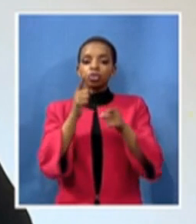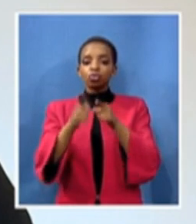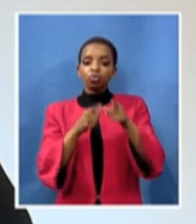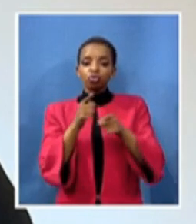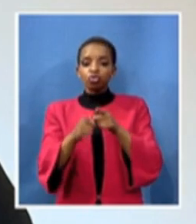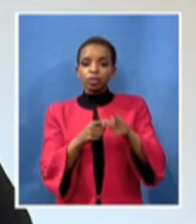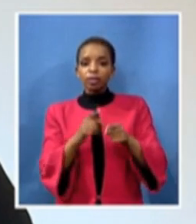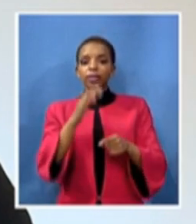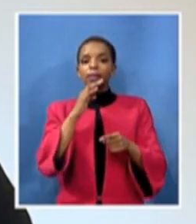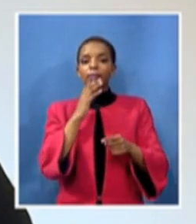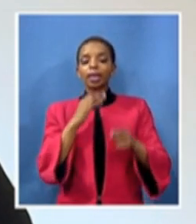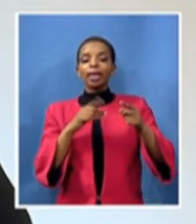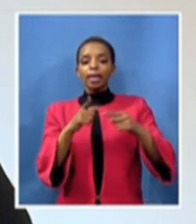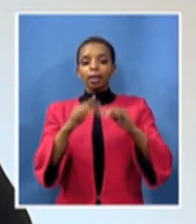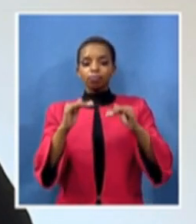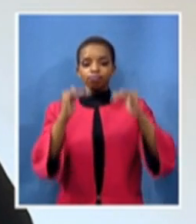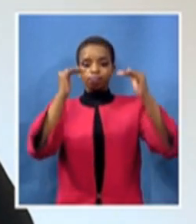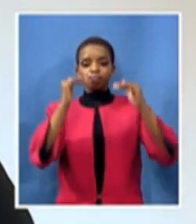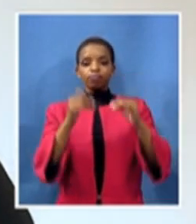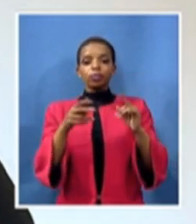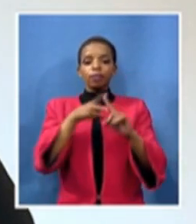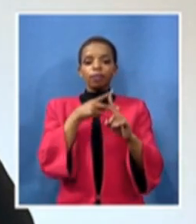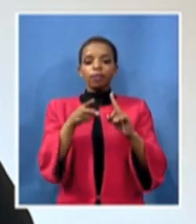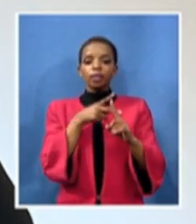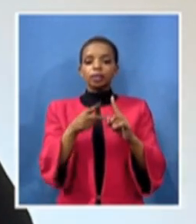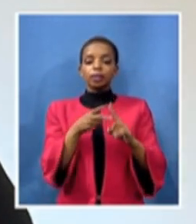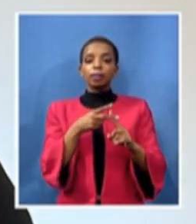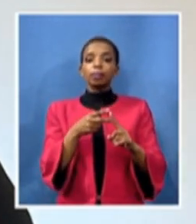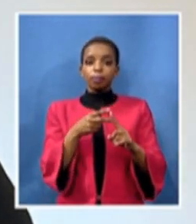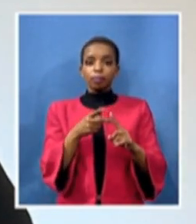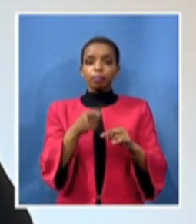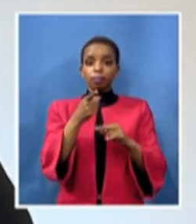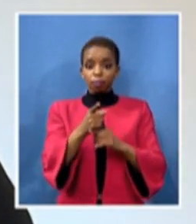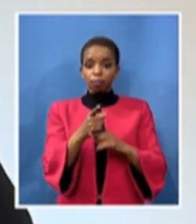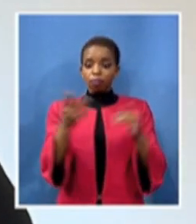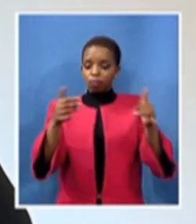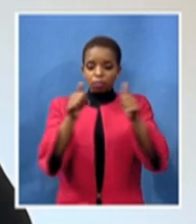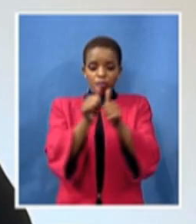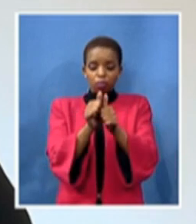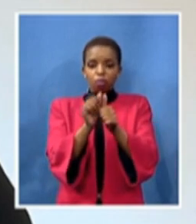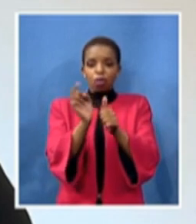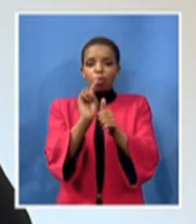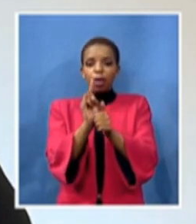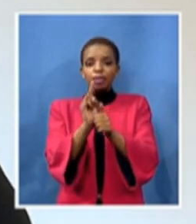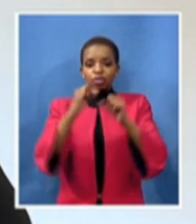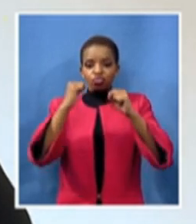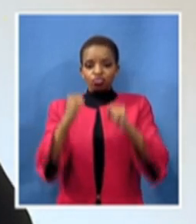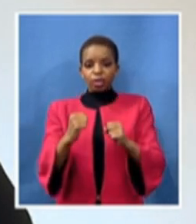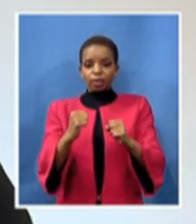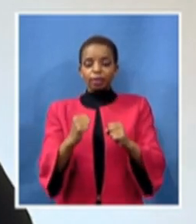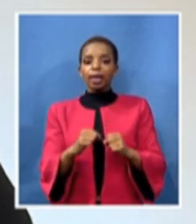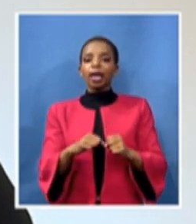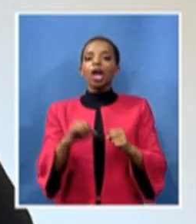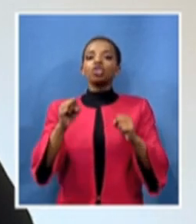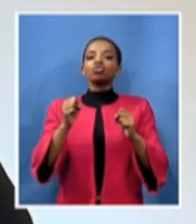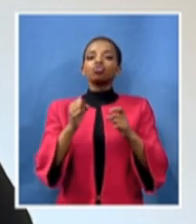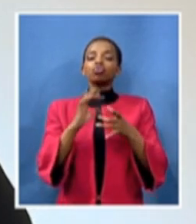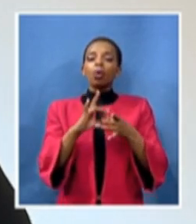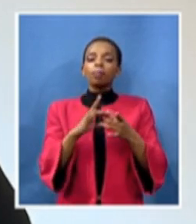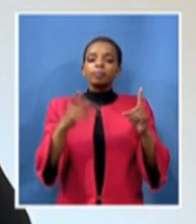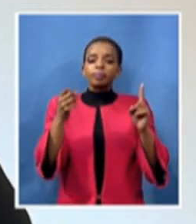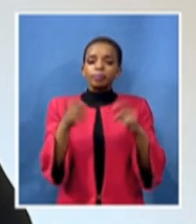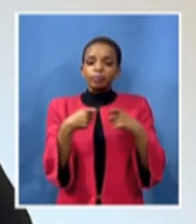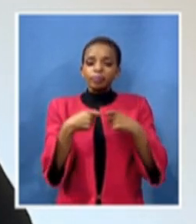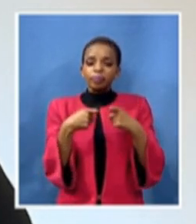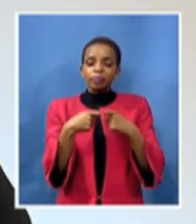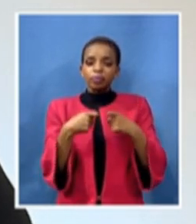with strengthening the Domestic Violence Act, recalibrating the sexual offenses list, and addressing the bail provision